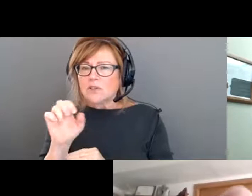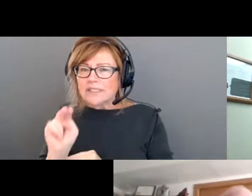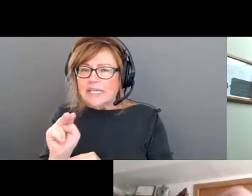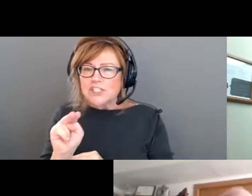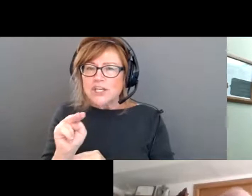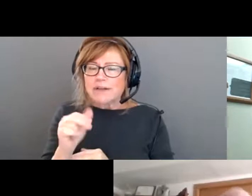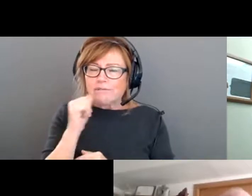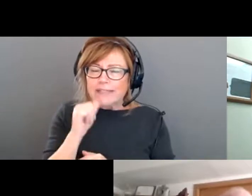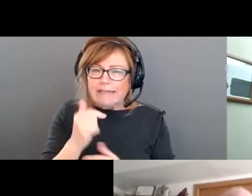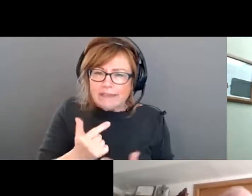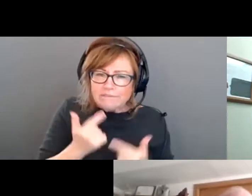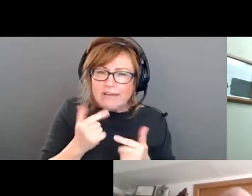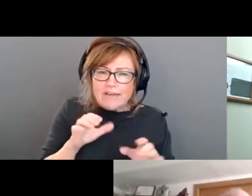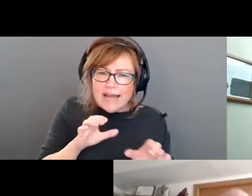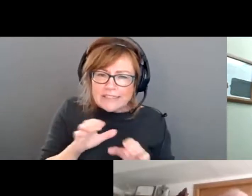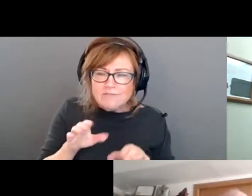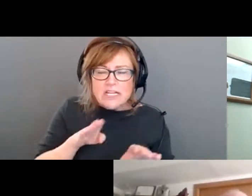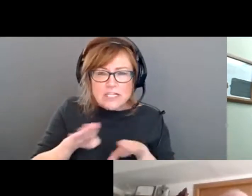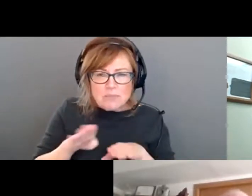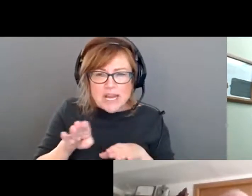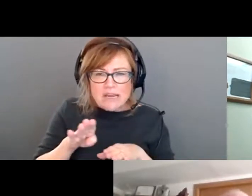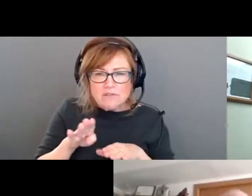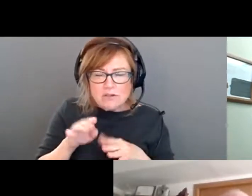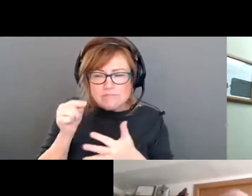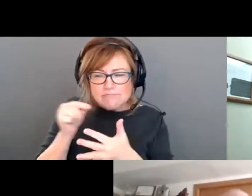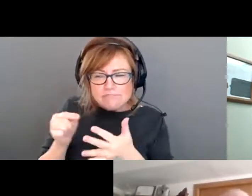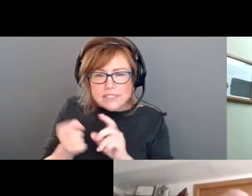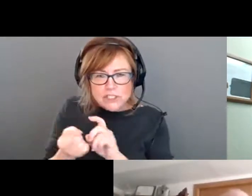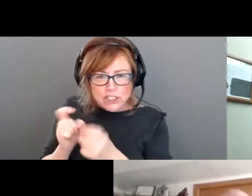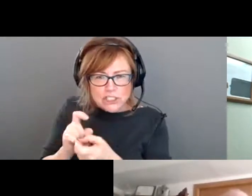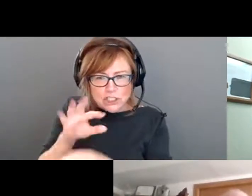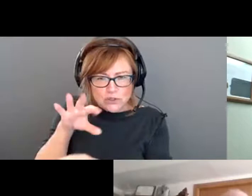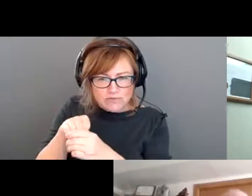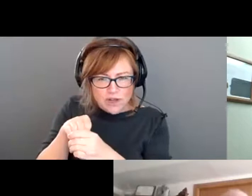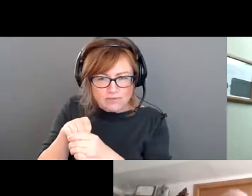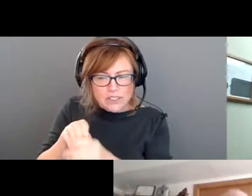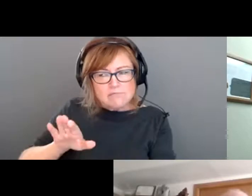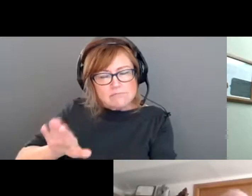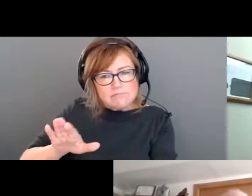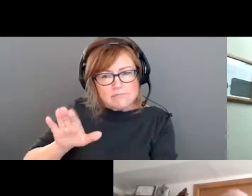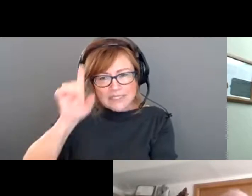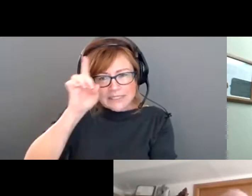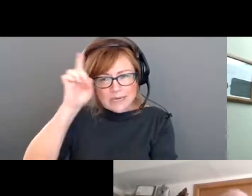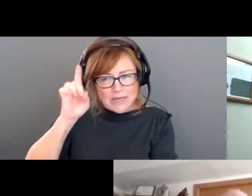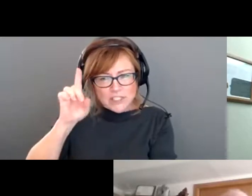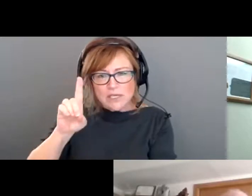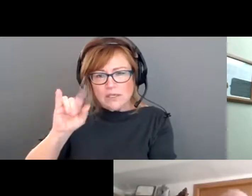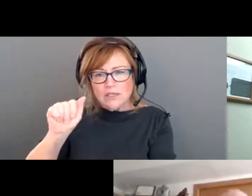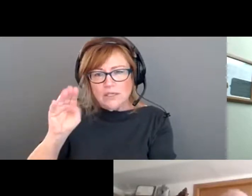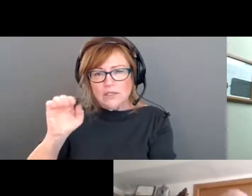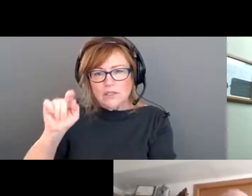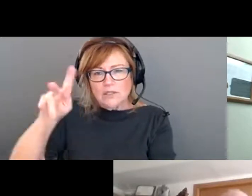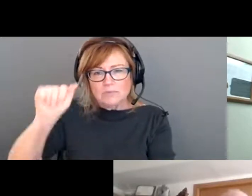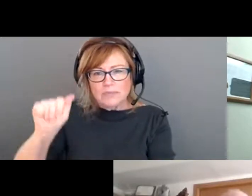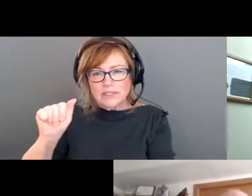plus the behavioral changes. So if the patient is